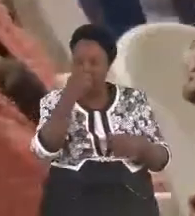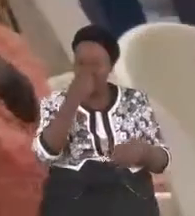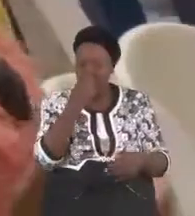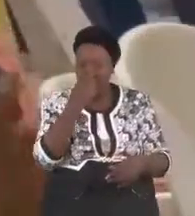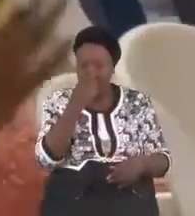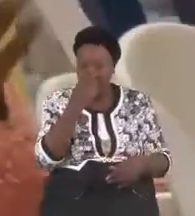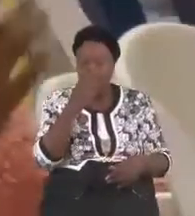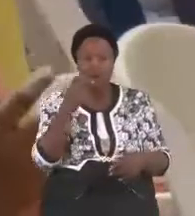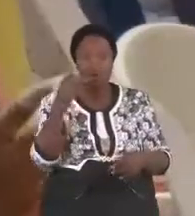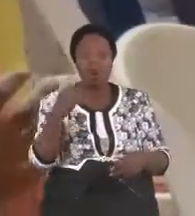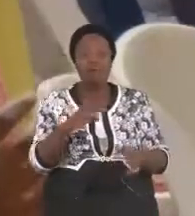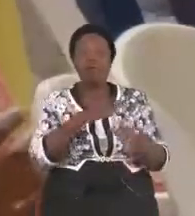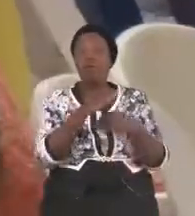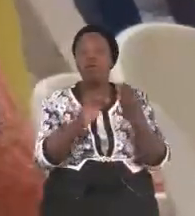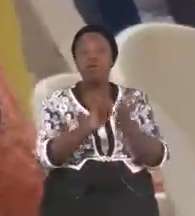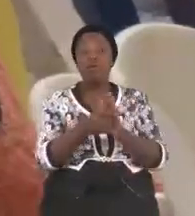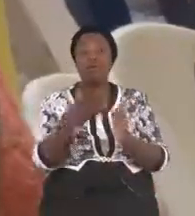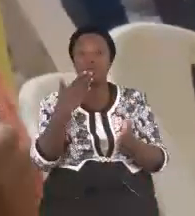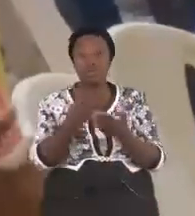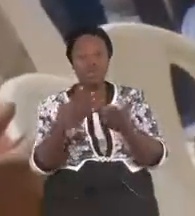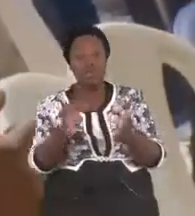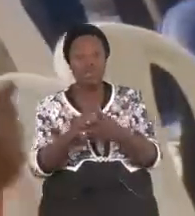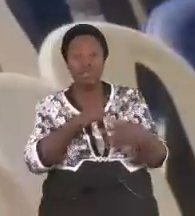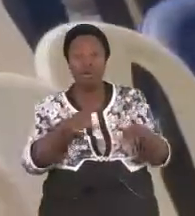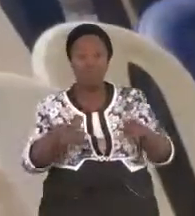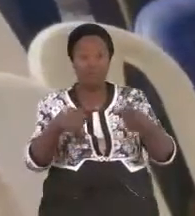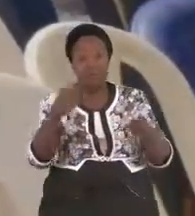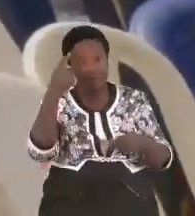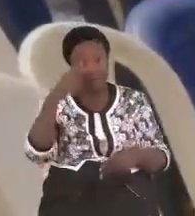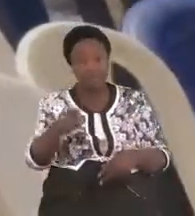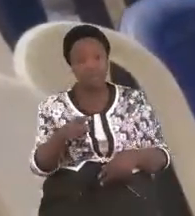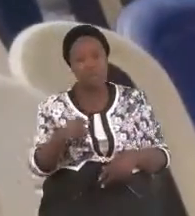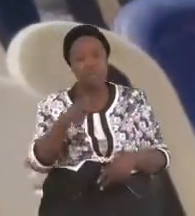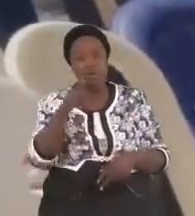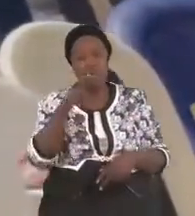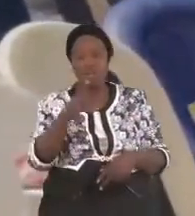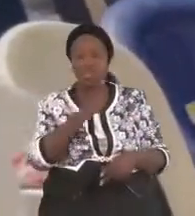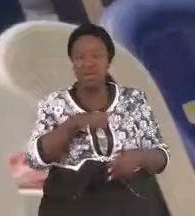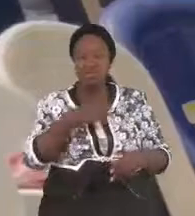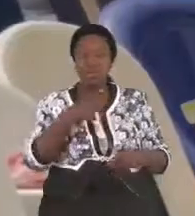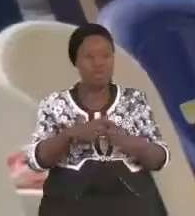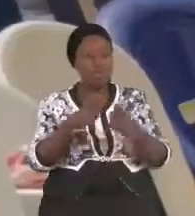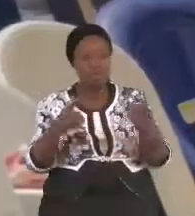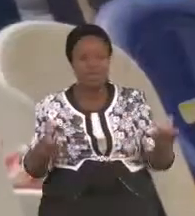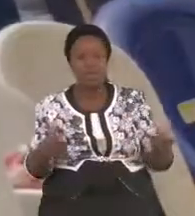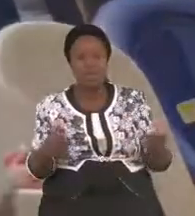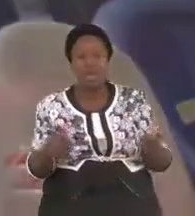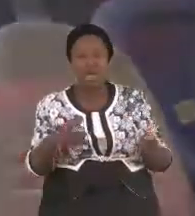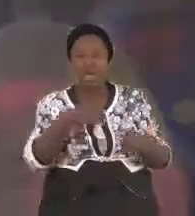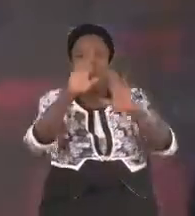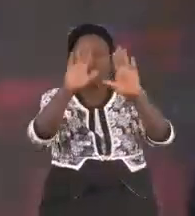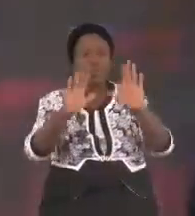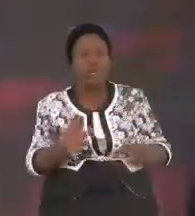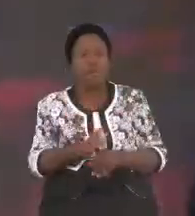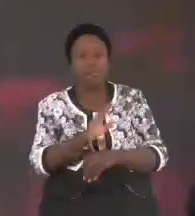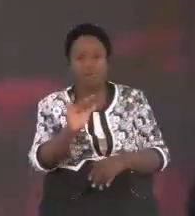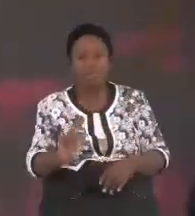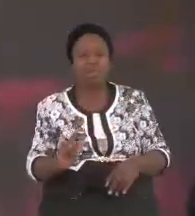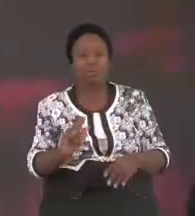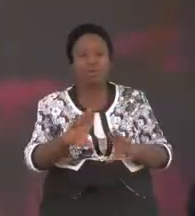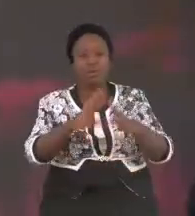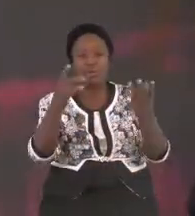with. He'll supernaturally open your blind sight so you can now